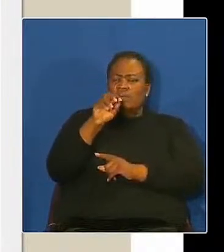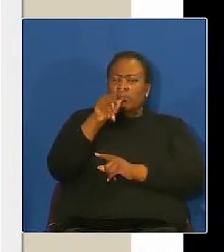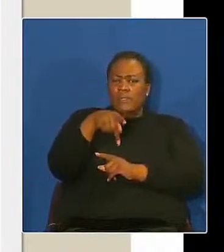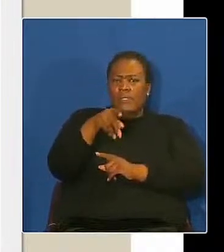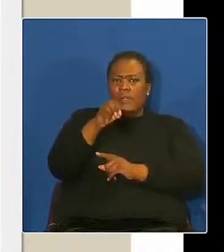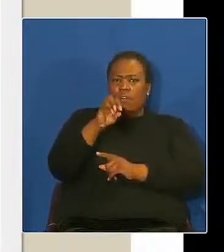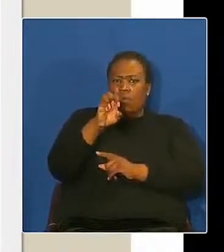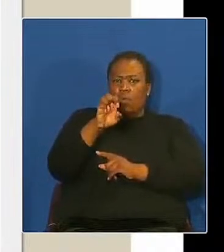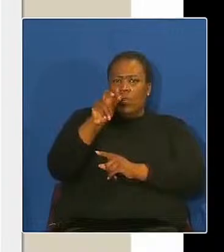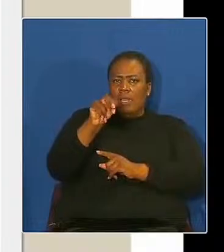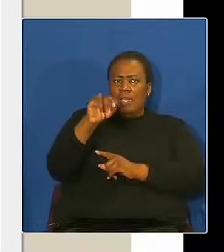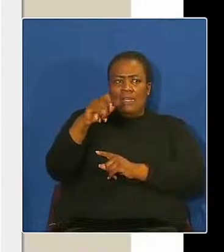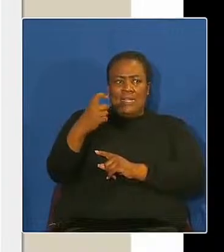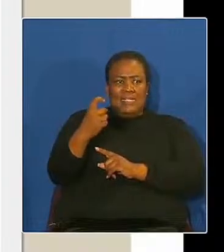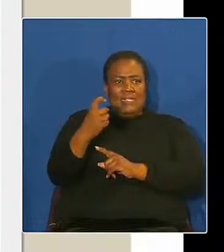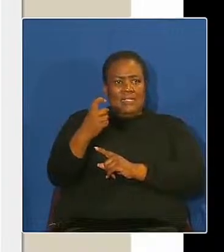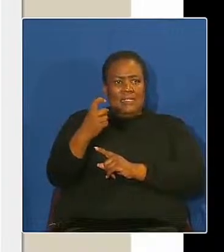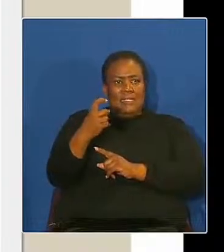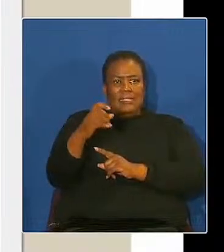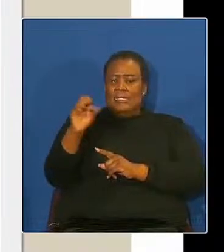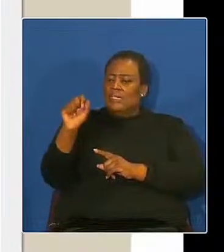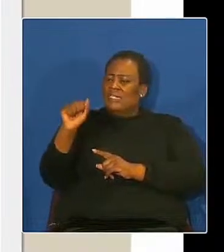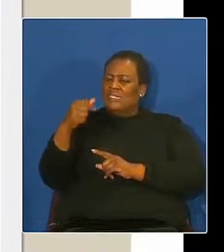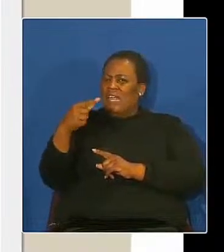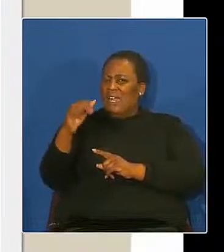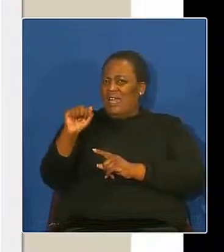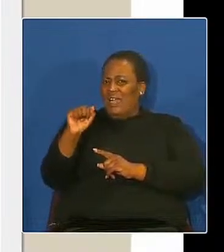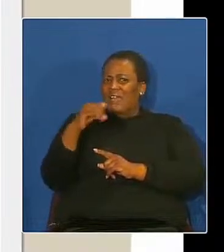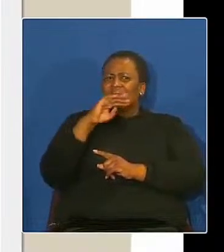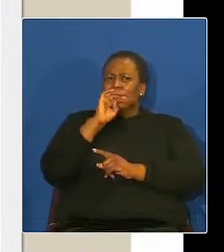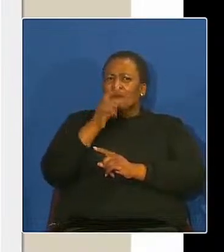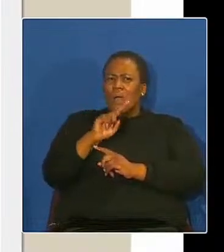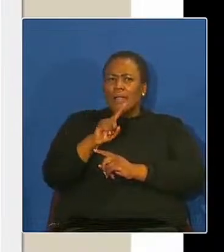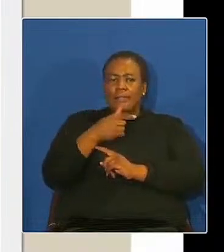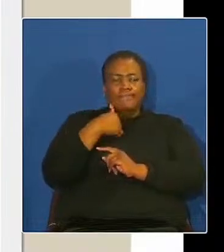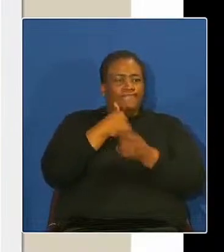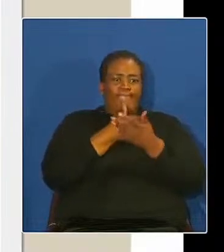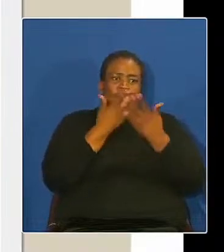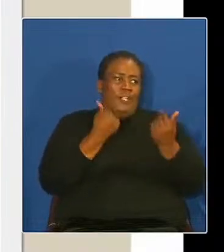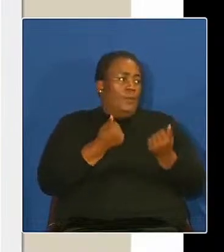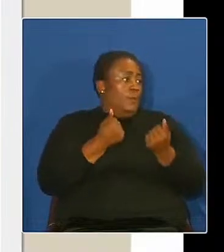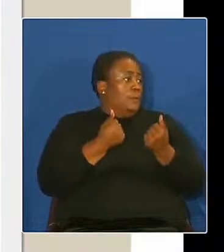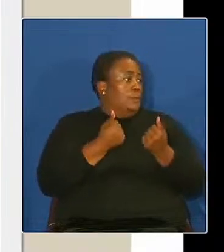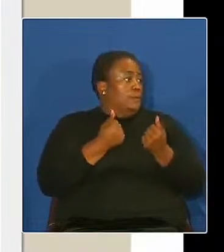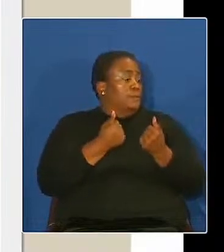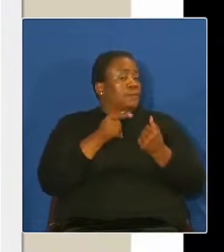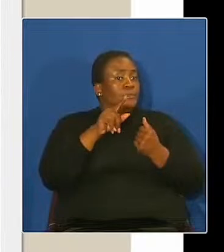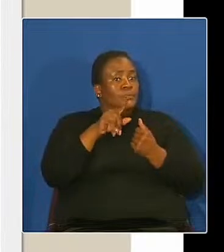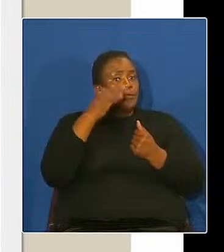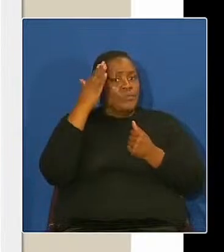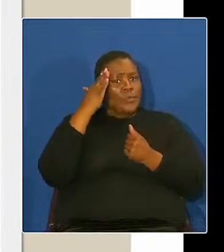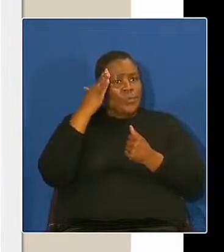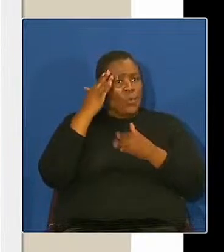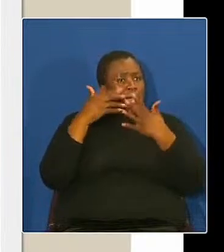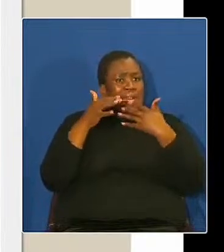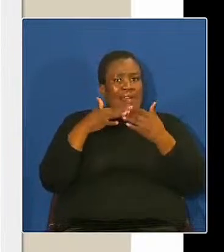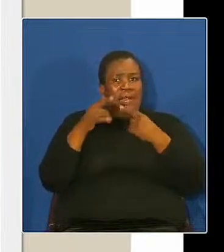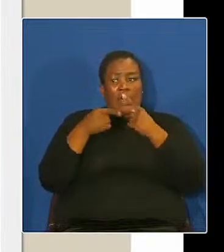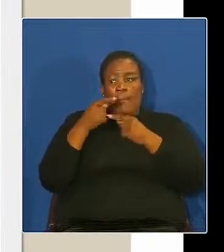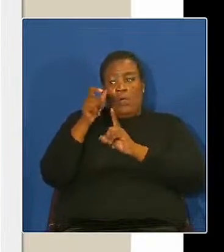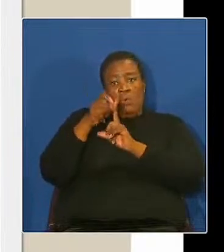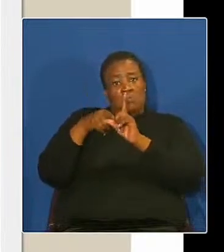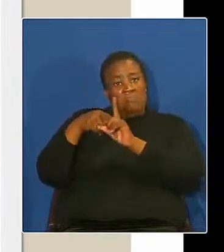was? No, that's negative, Commissioner. We do not know. And do you know anything about the girl, the